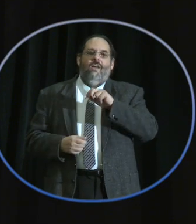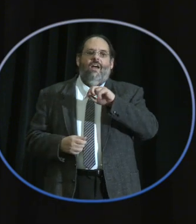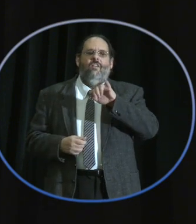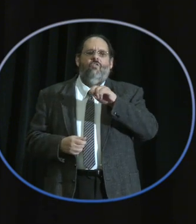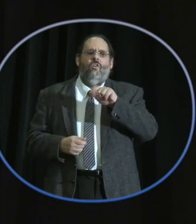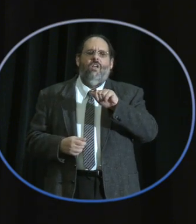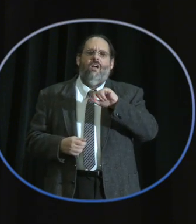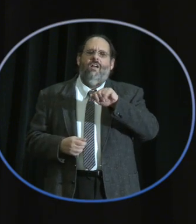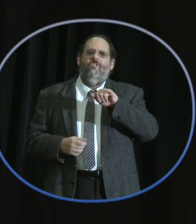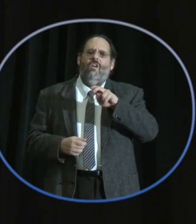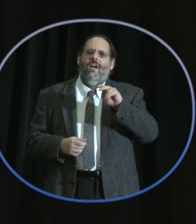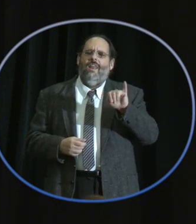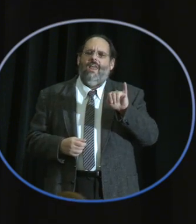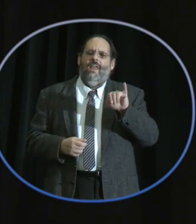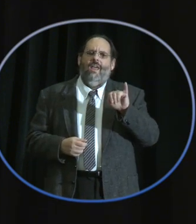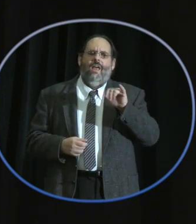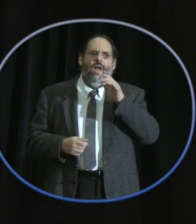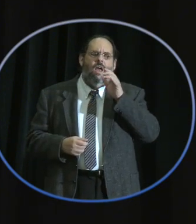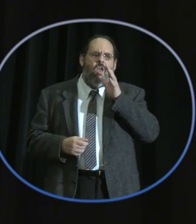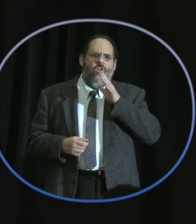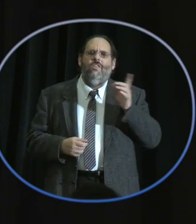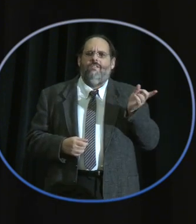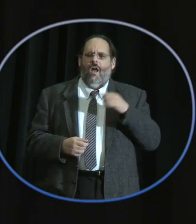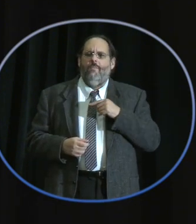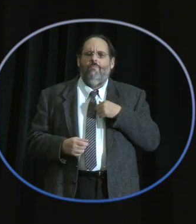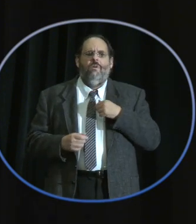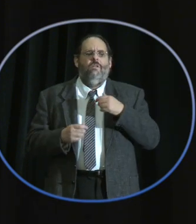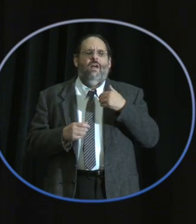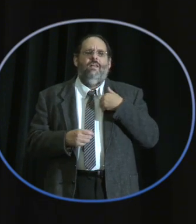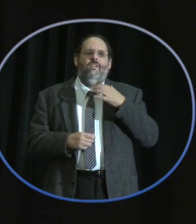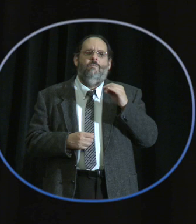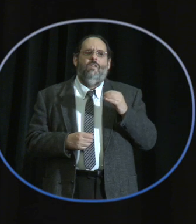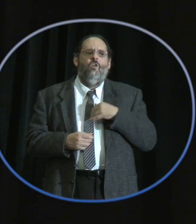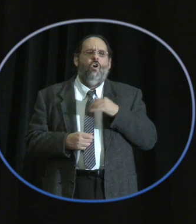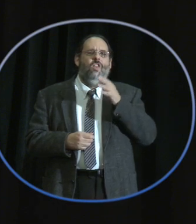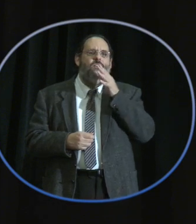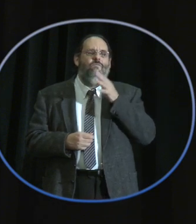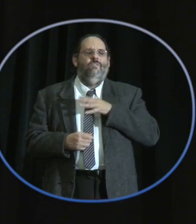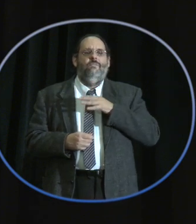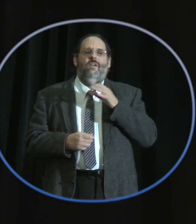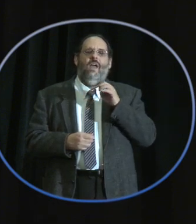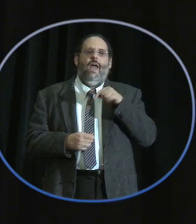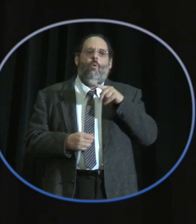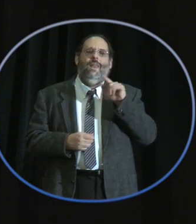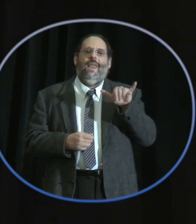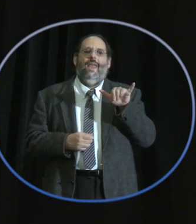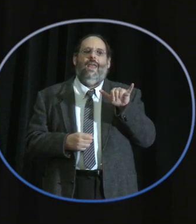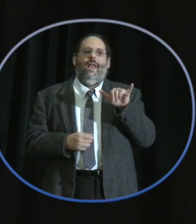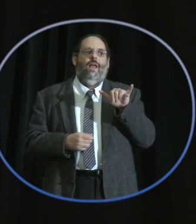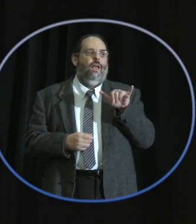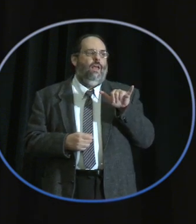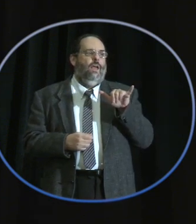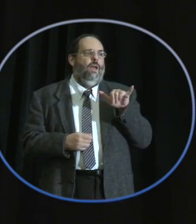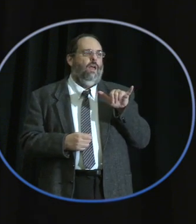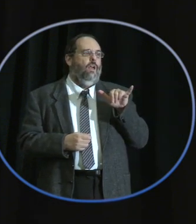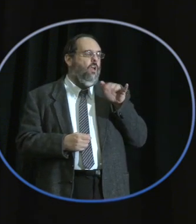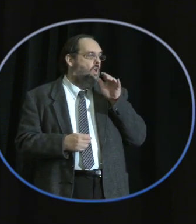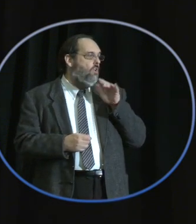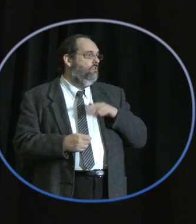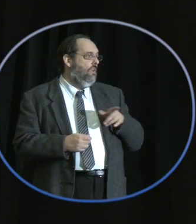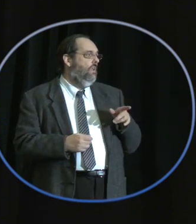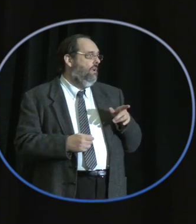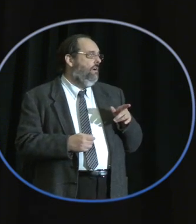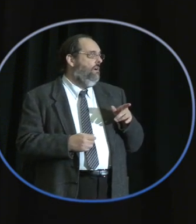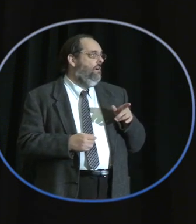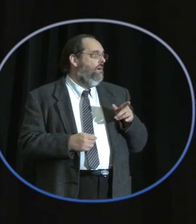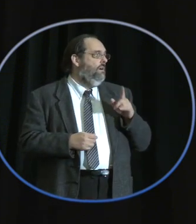I don't see her, she's on her way, but she owns a company called Femme Equity. We connected and have committed to supporting her in